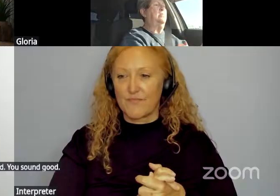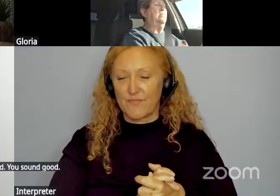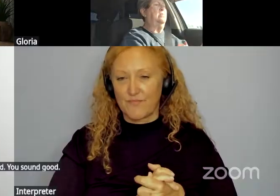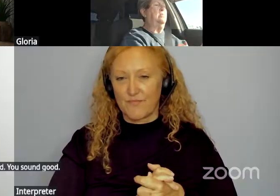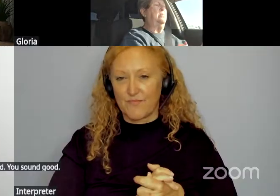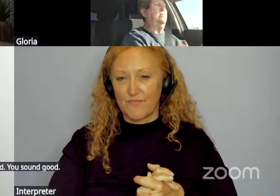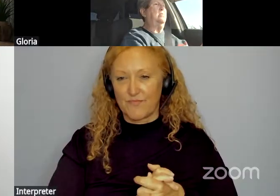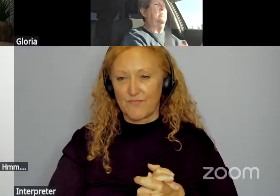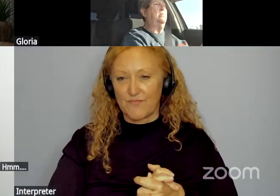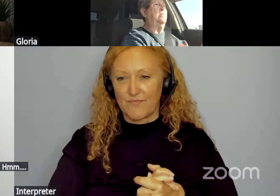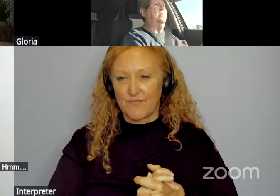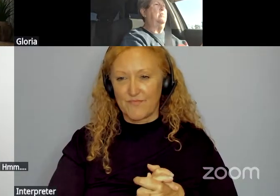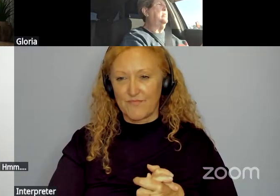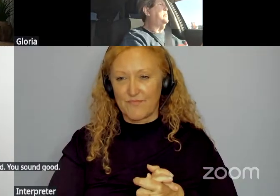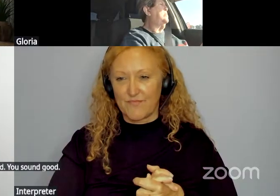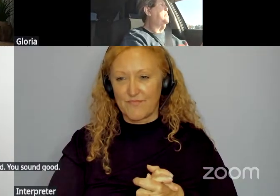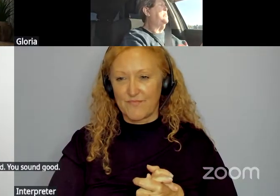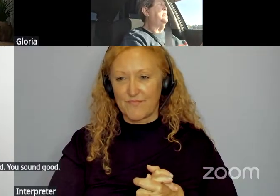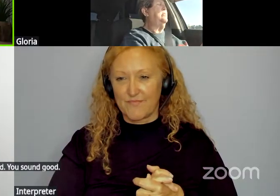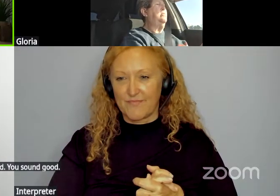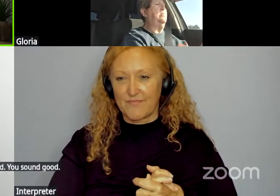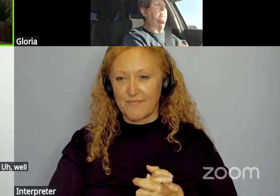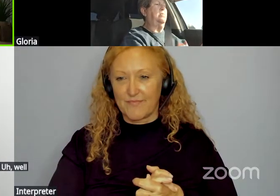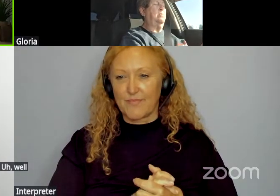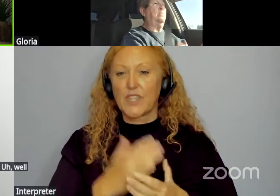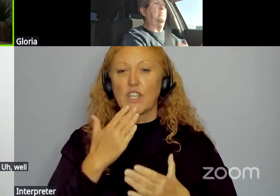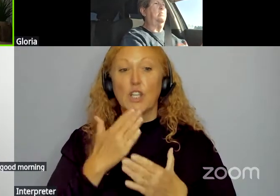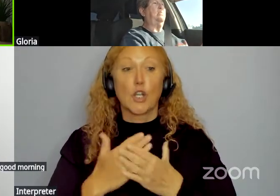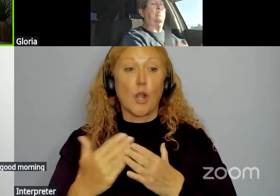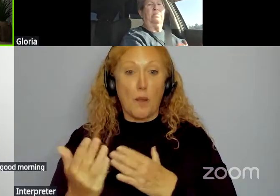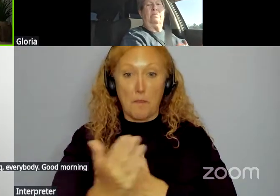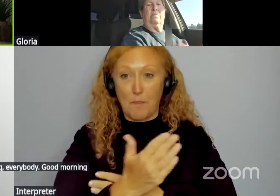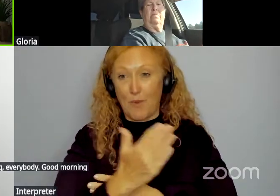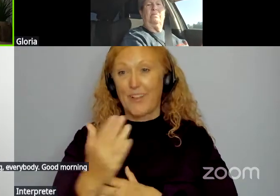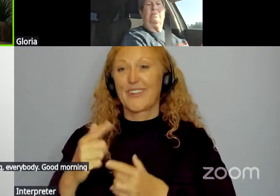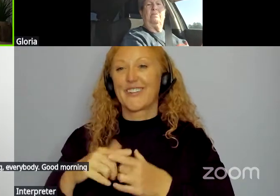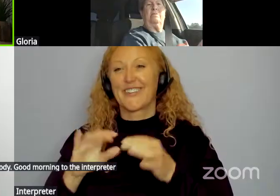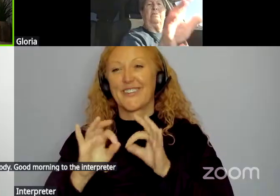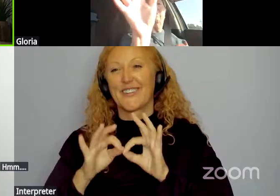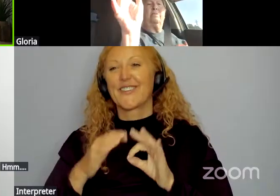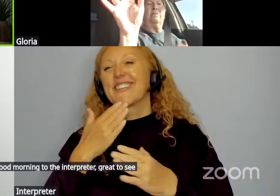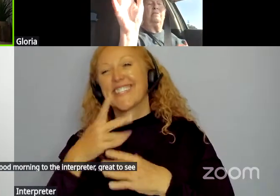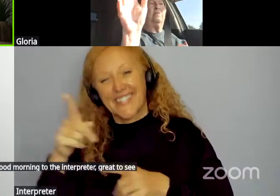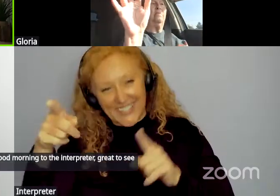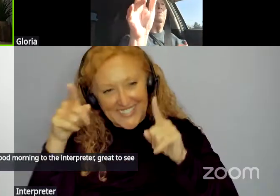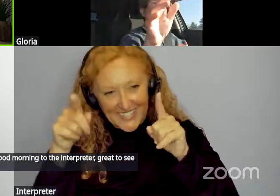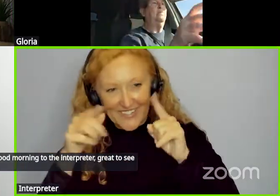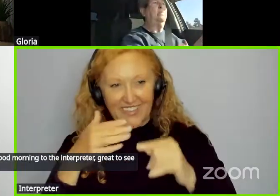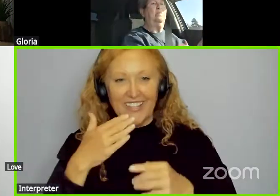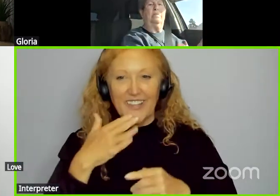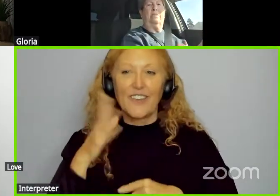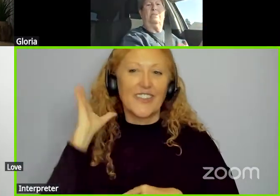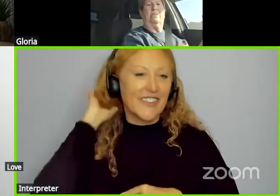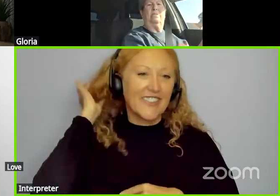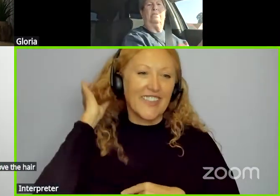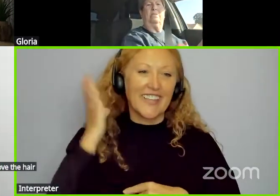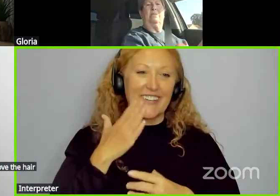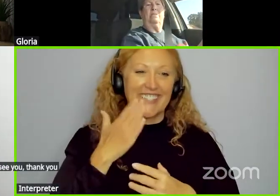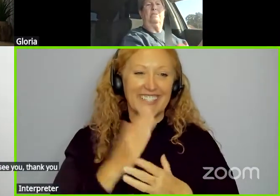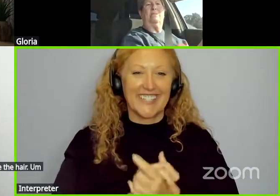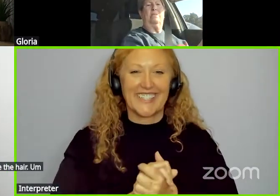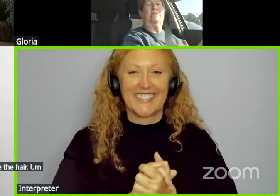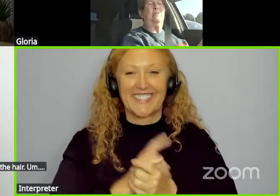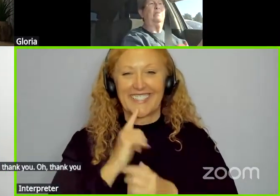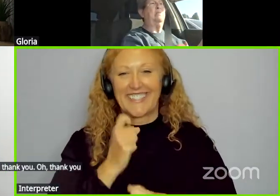Uh, Well, good morning, everybody. Good morning to the interpreter. Great to see you today. Love the Good to hair. see you. Thank you. Oh, thank